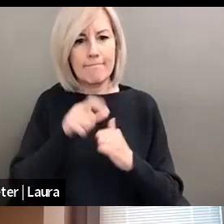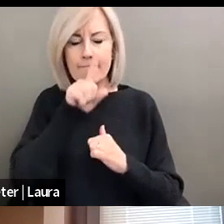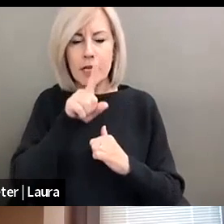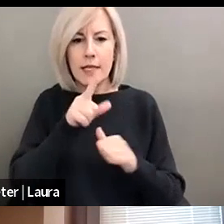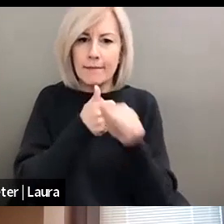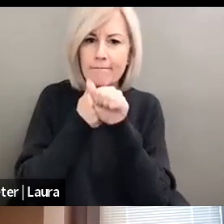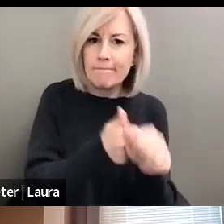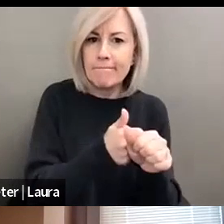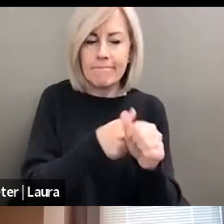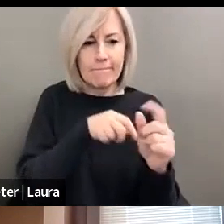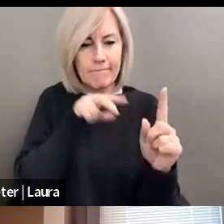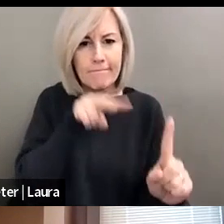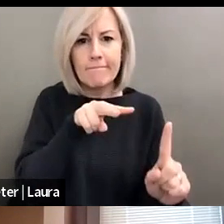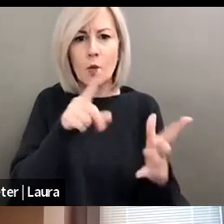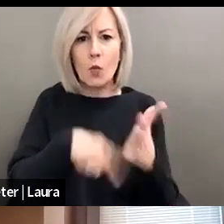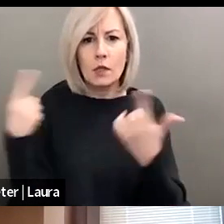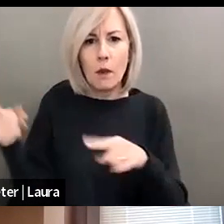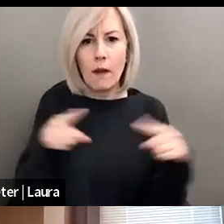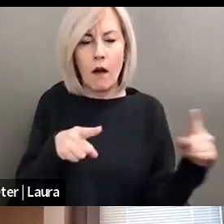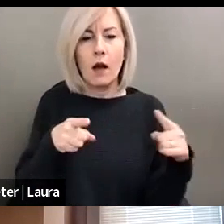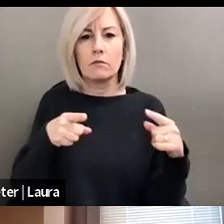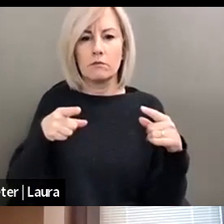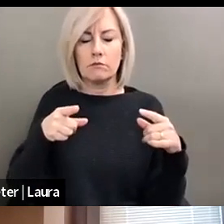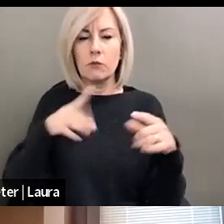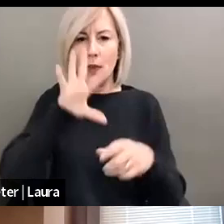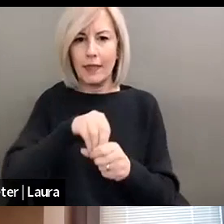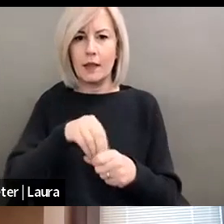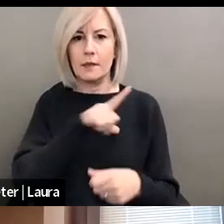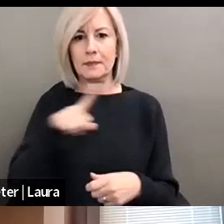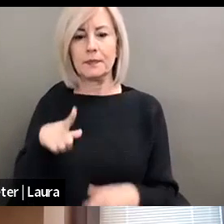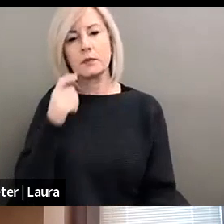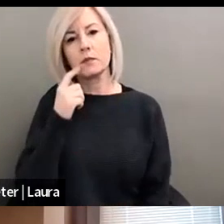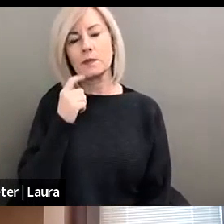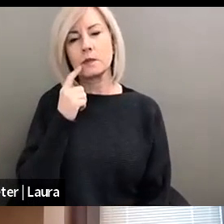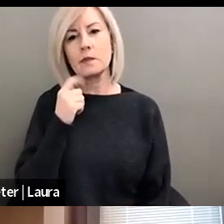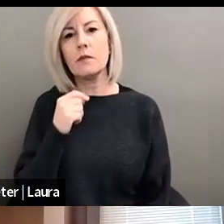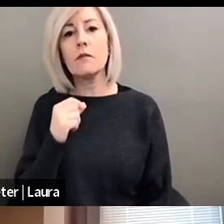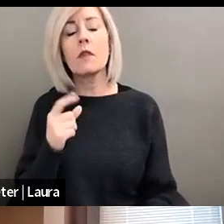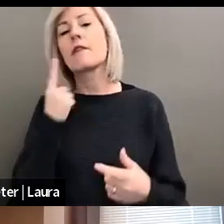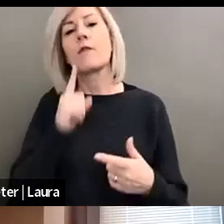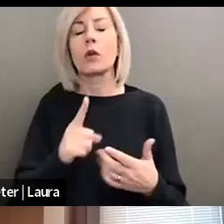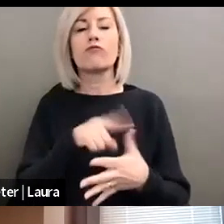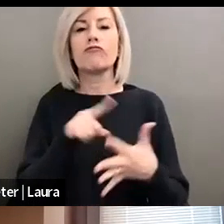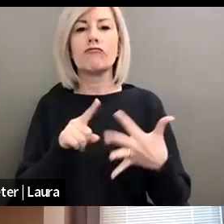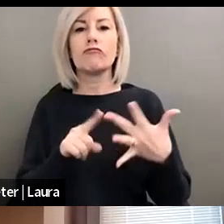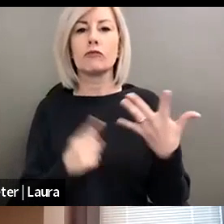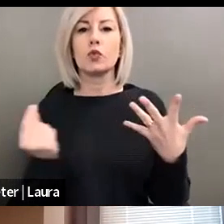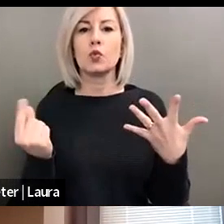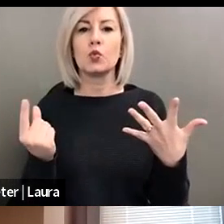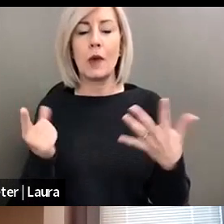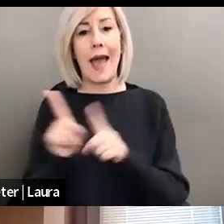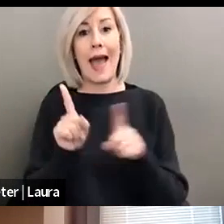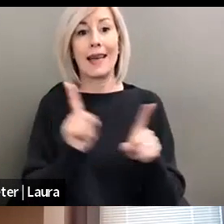those things that are going through the legislation? So for the flow of our event, as the moderator, I will